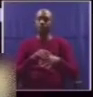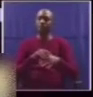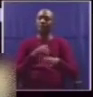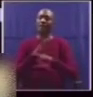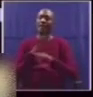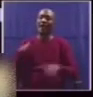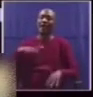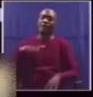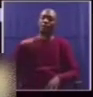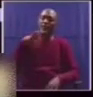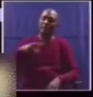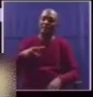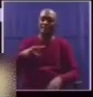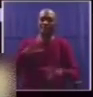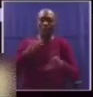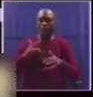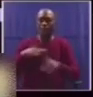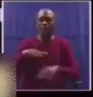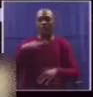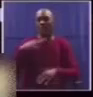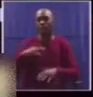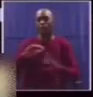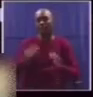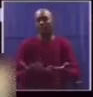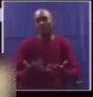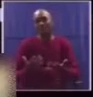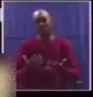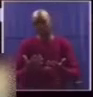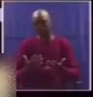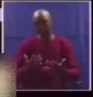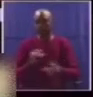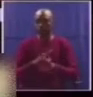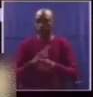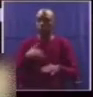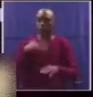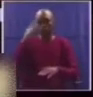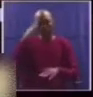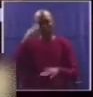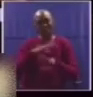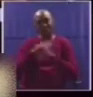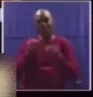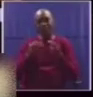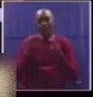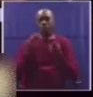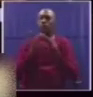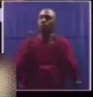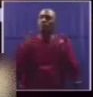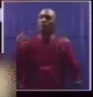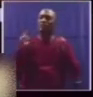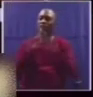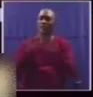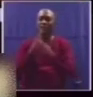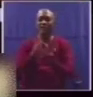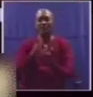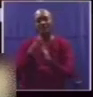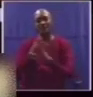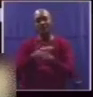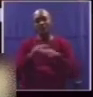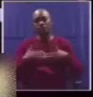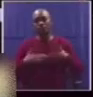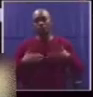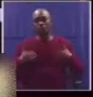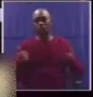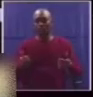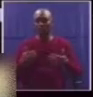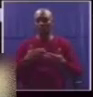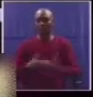affordability. All we recognize that fact that universal access to healthcare is the